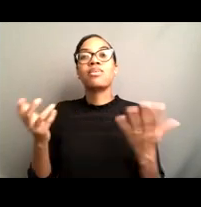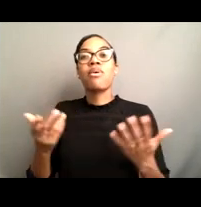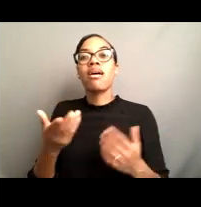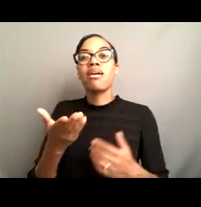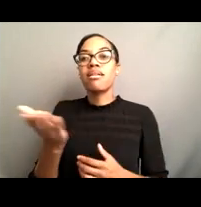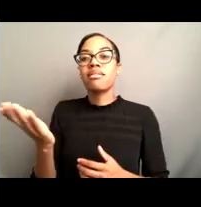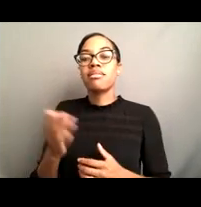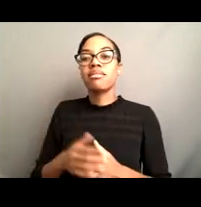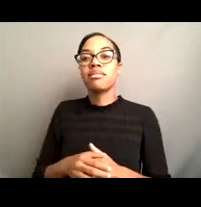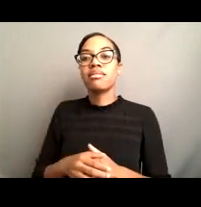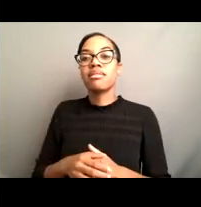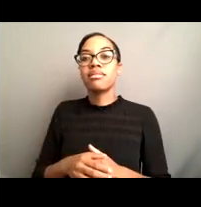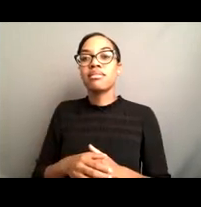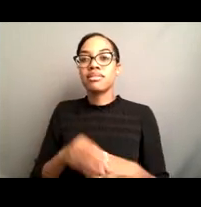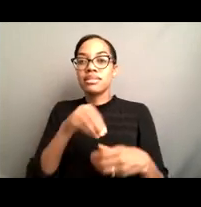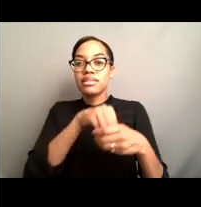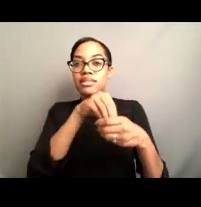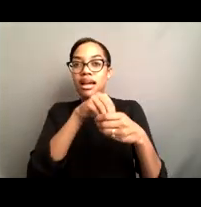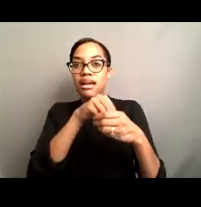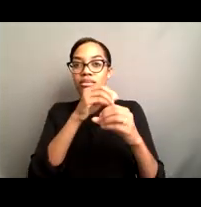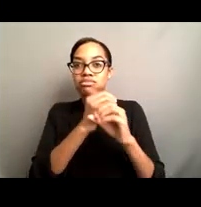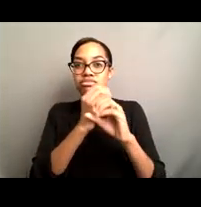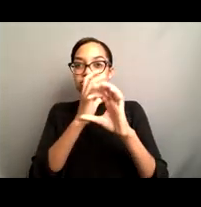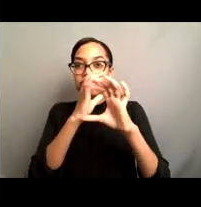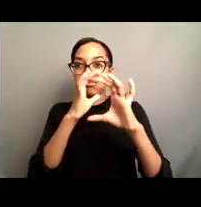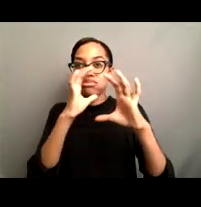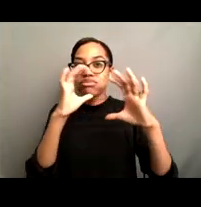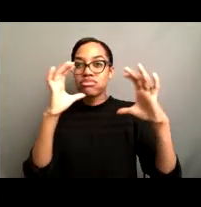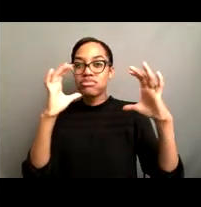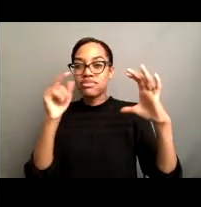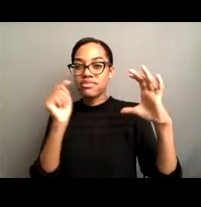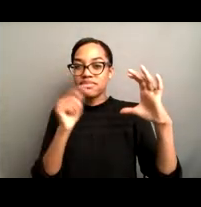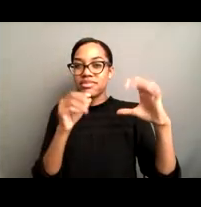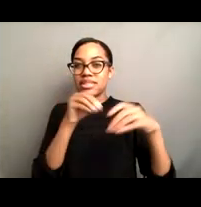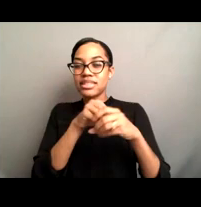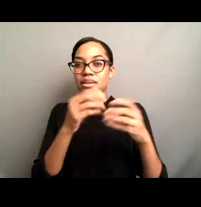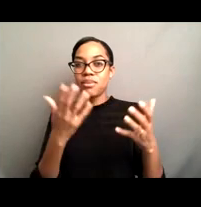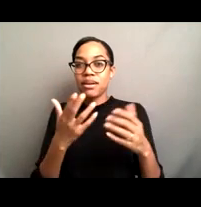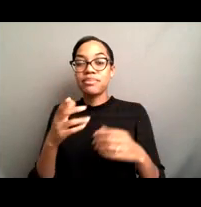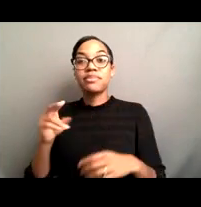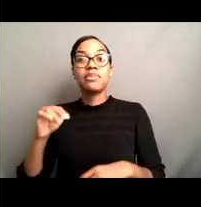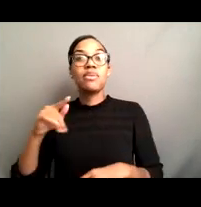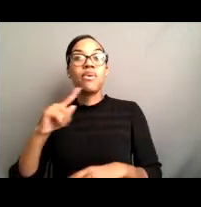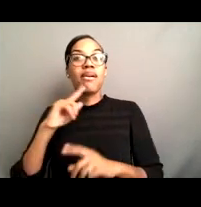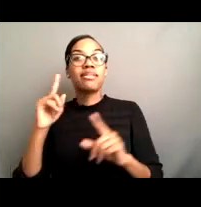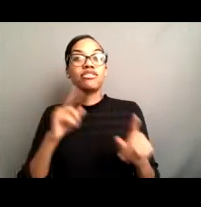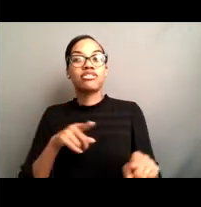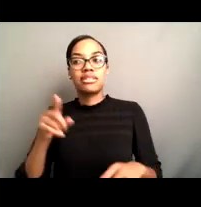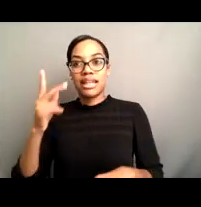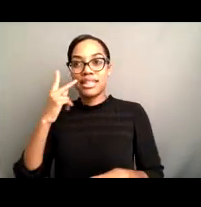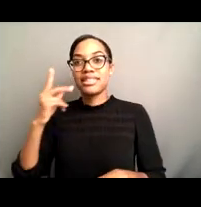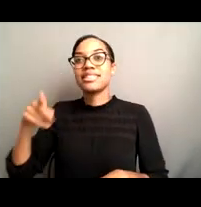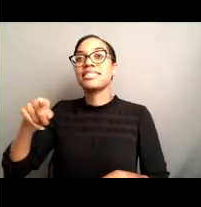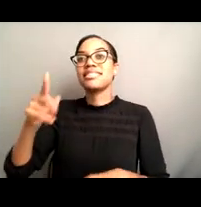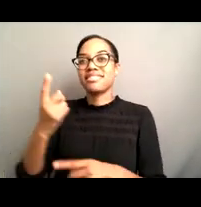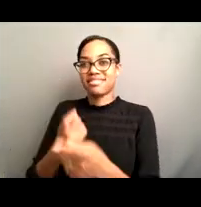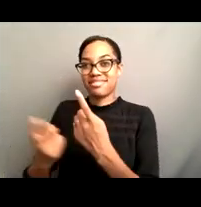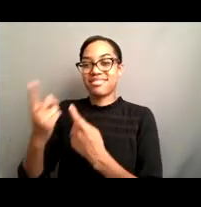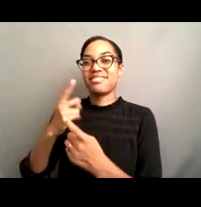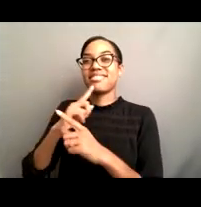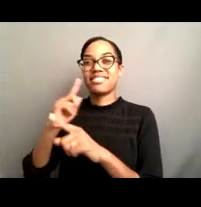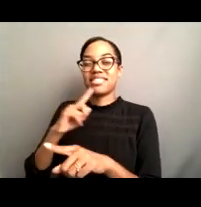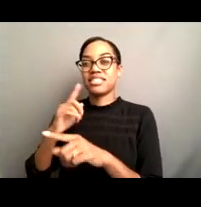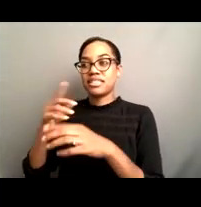balloon rise. Yeah, so we do have a couple of guesses. This is Nicole. And it looks like Luke